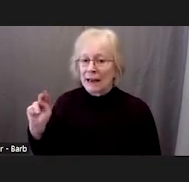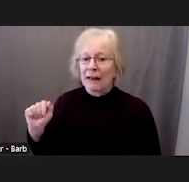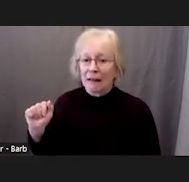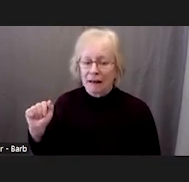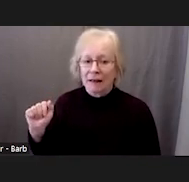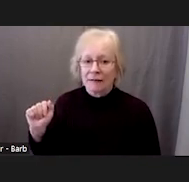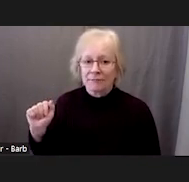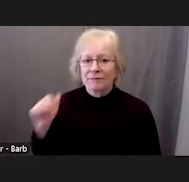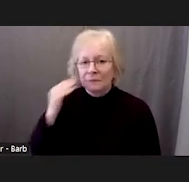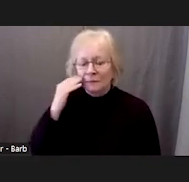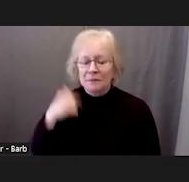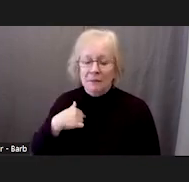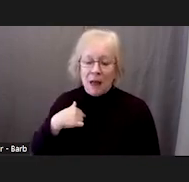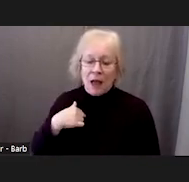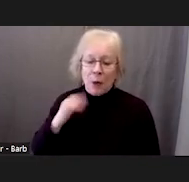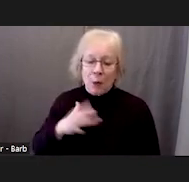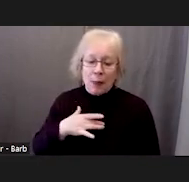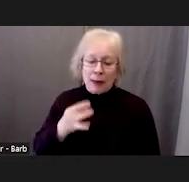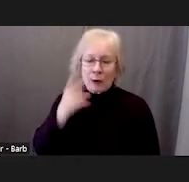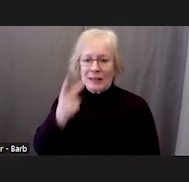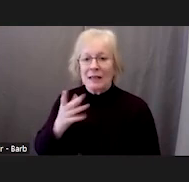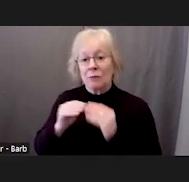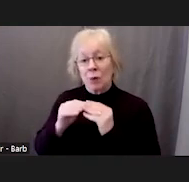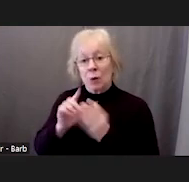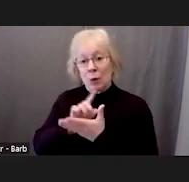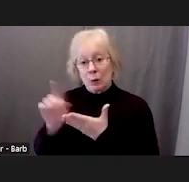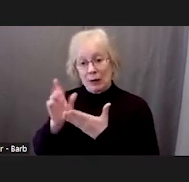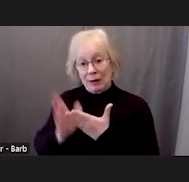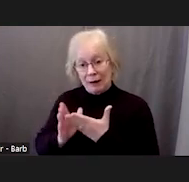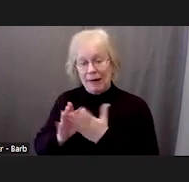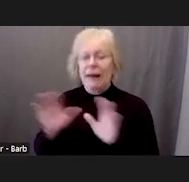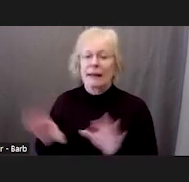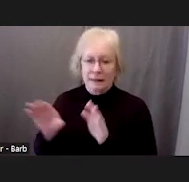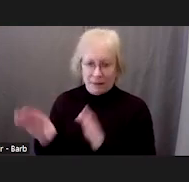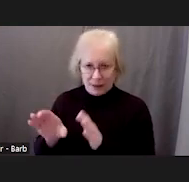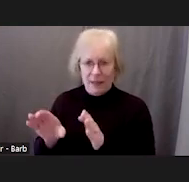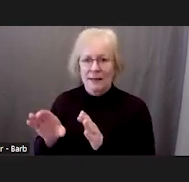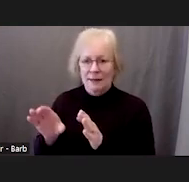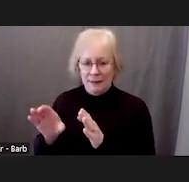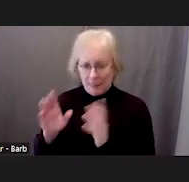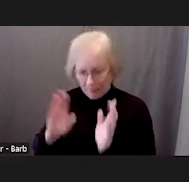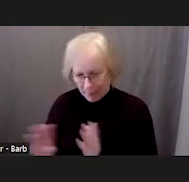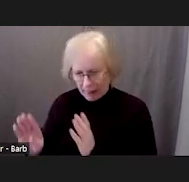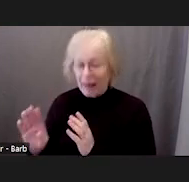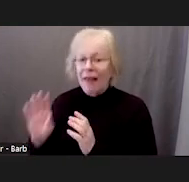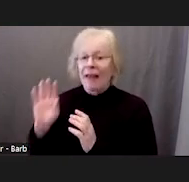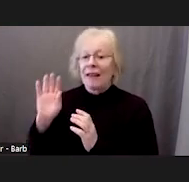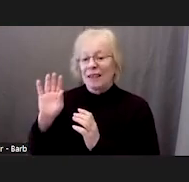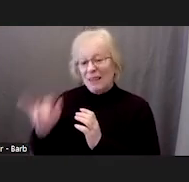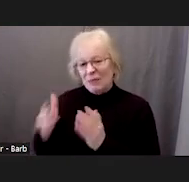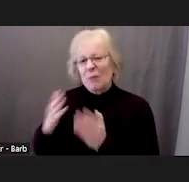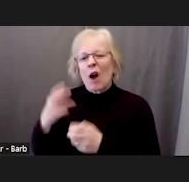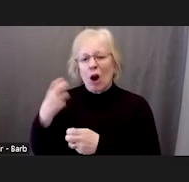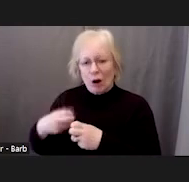I'd like to see more weekend activities planned. Okay. That's probably the hardest time for him is on the weekends. And the